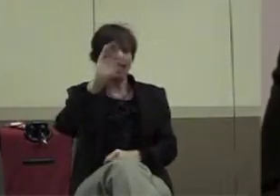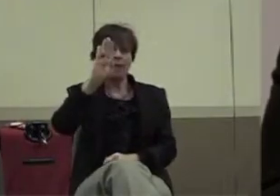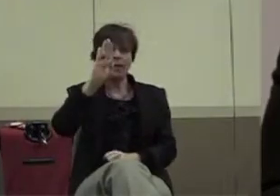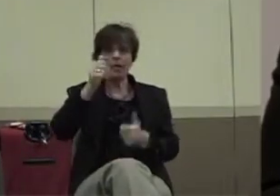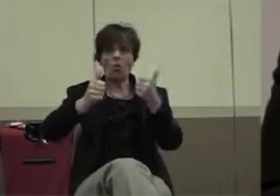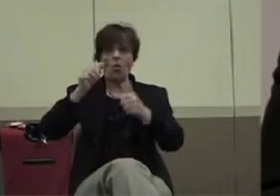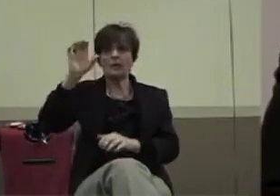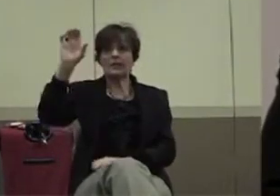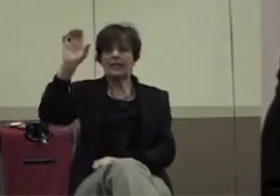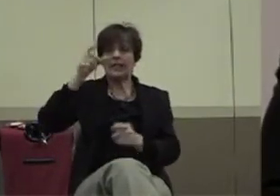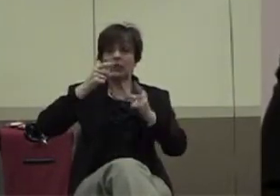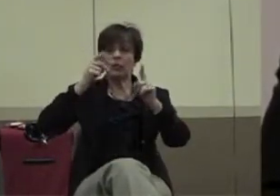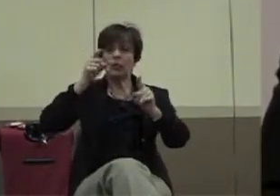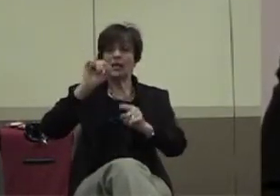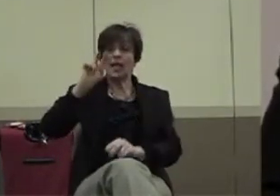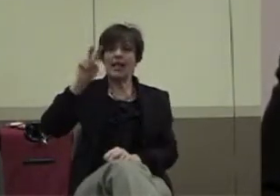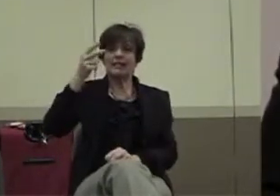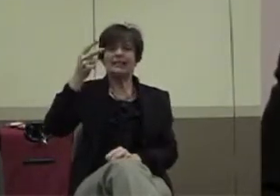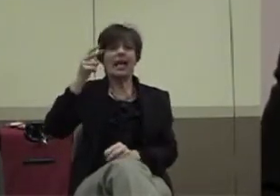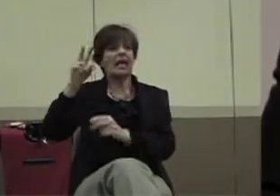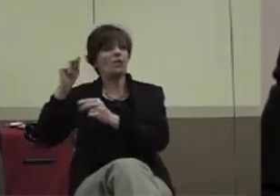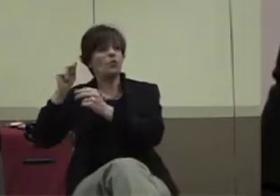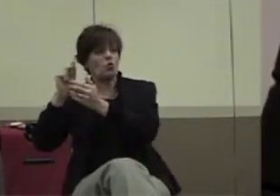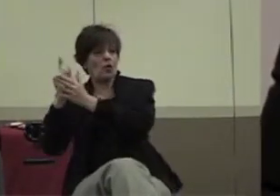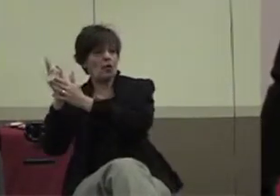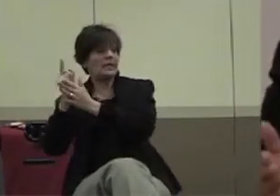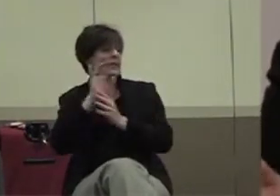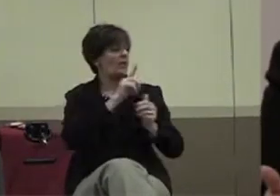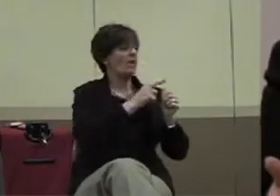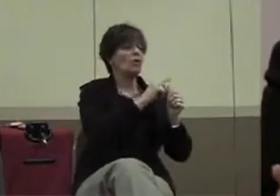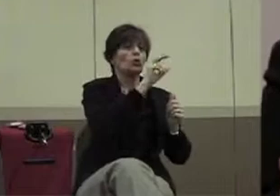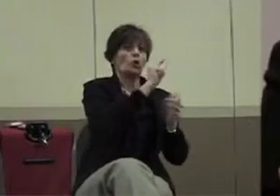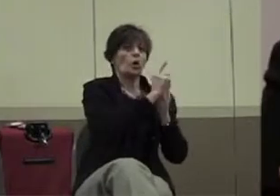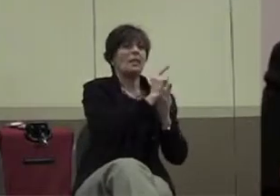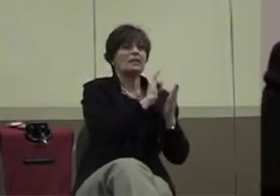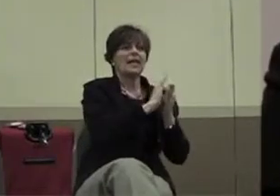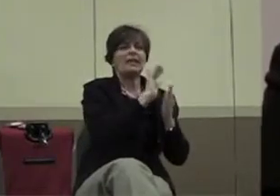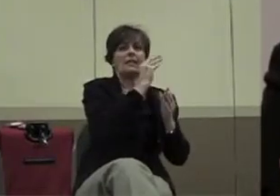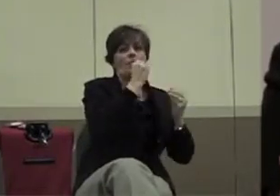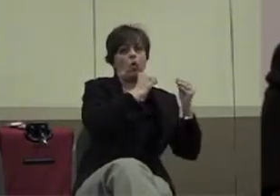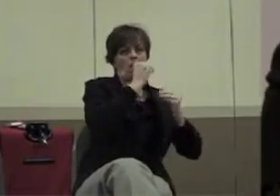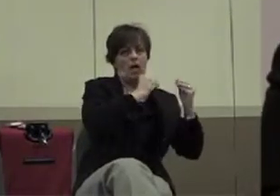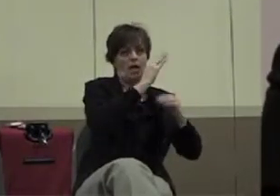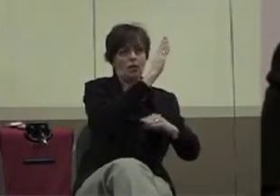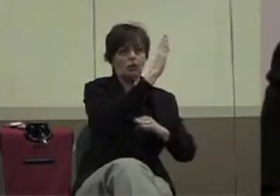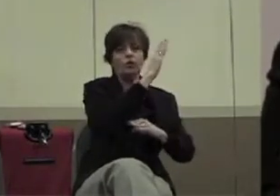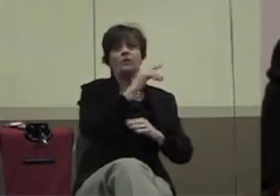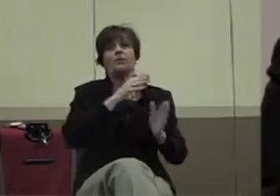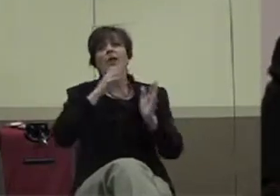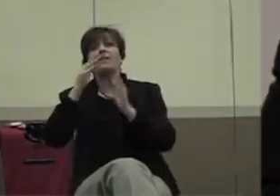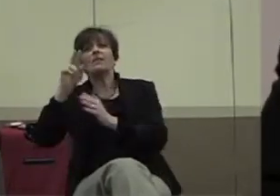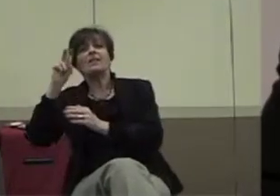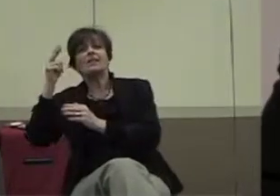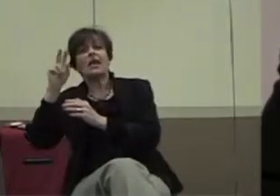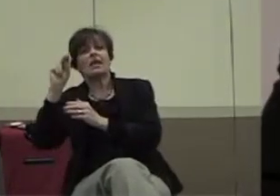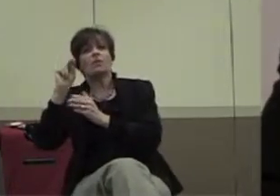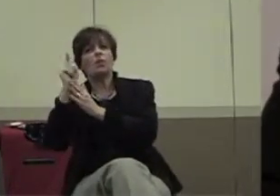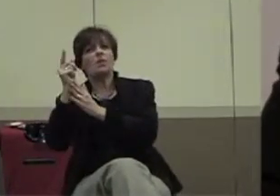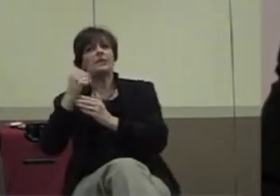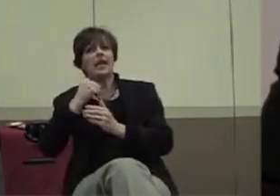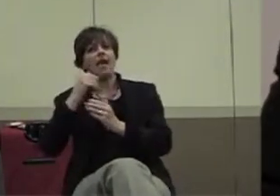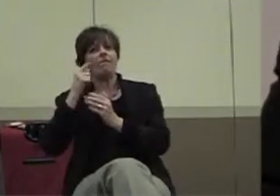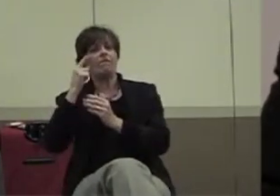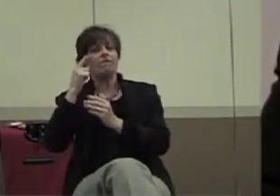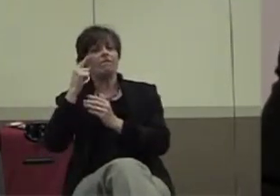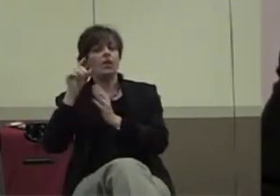during that second 30 minutes, their first 30 minutes is their lunch. Their second 30 minutes, they have a choice. If you're a senior